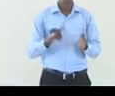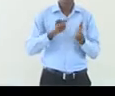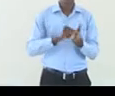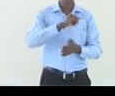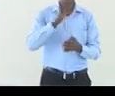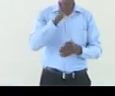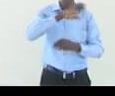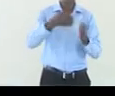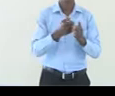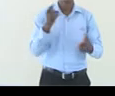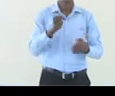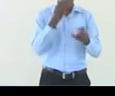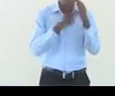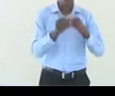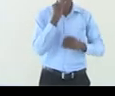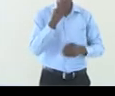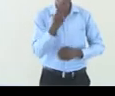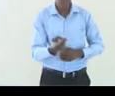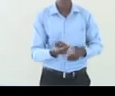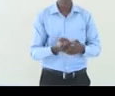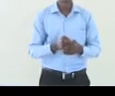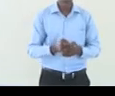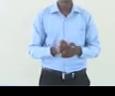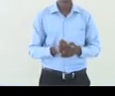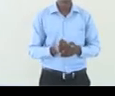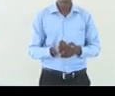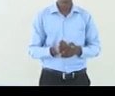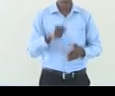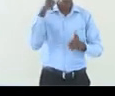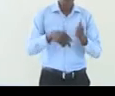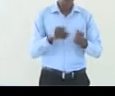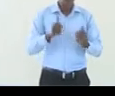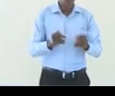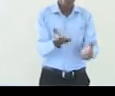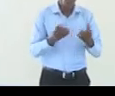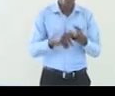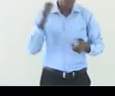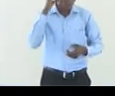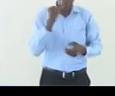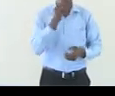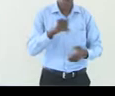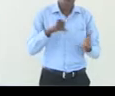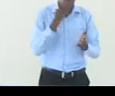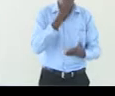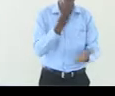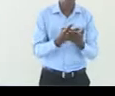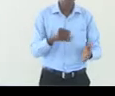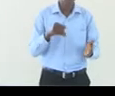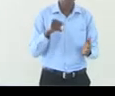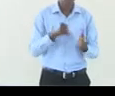That's all the prophet is saying. But what do people want to hear? It is well. It will be well. Everything will be